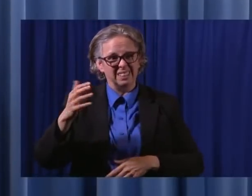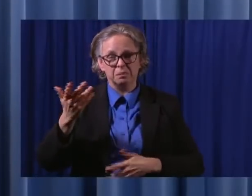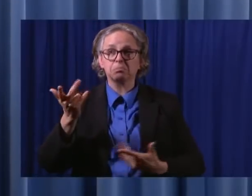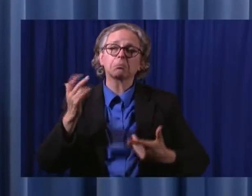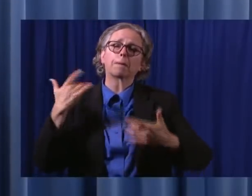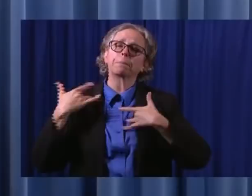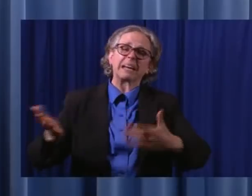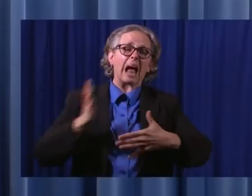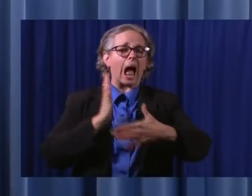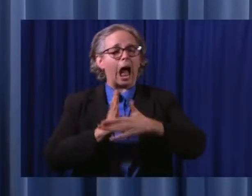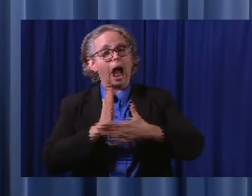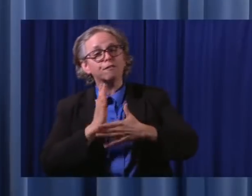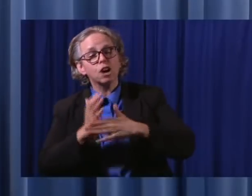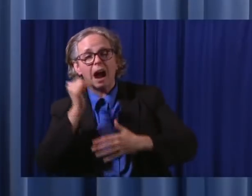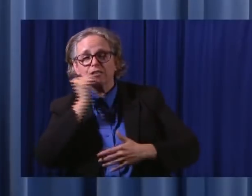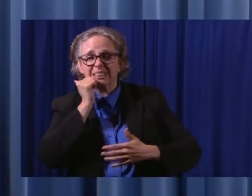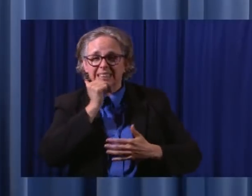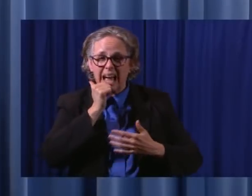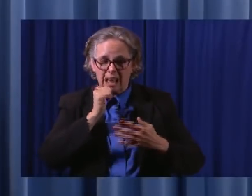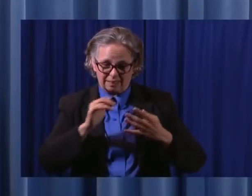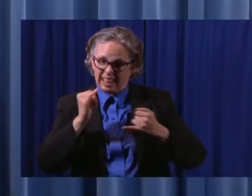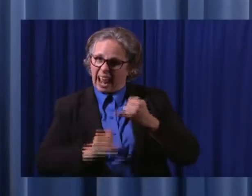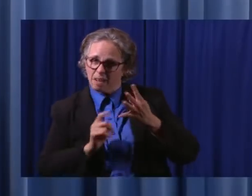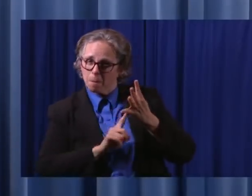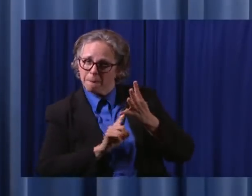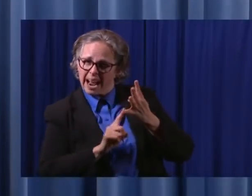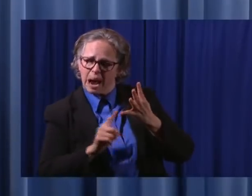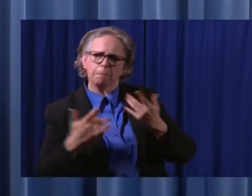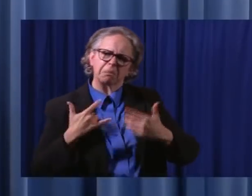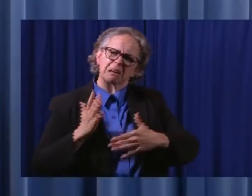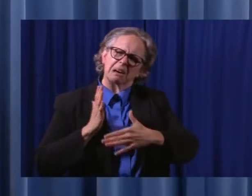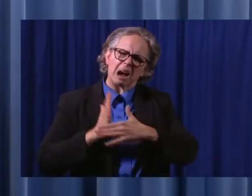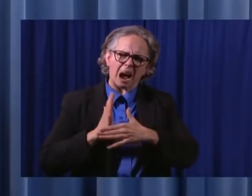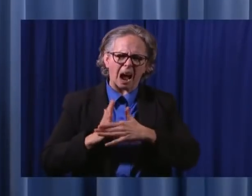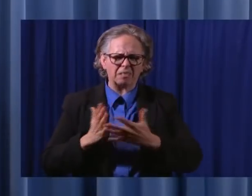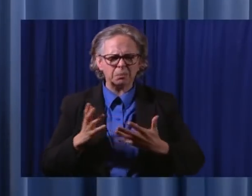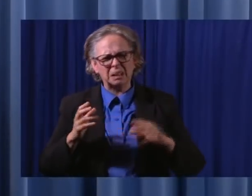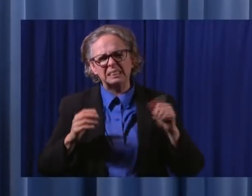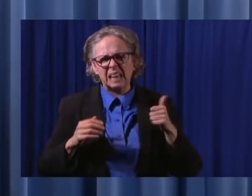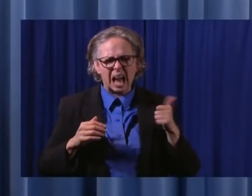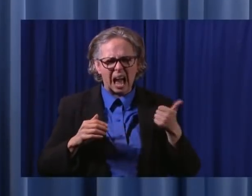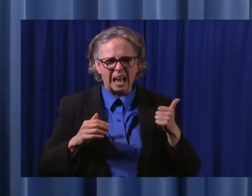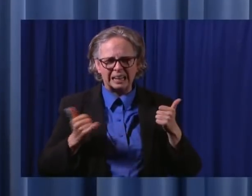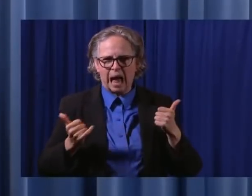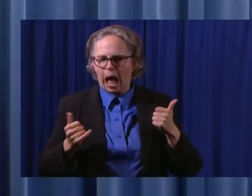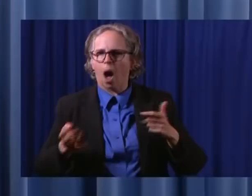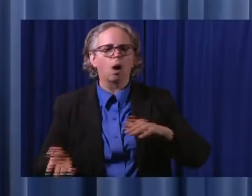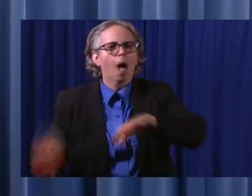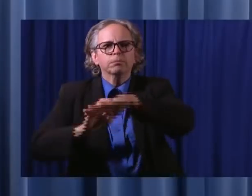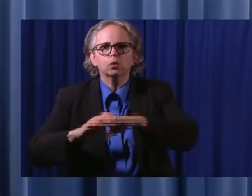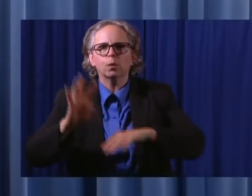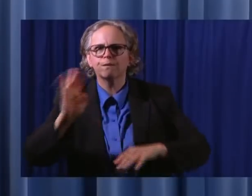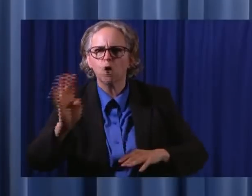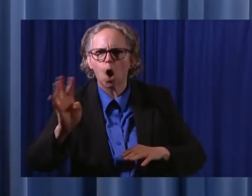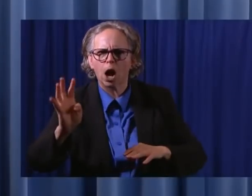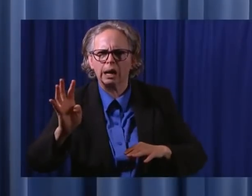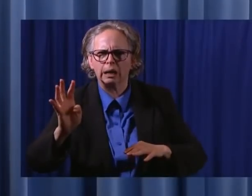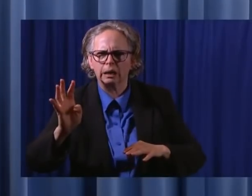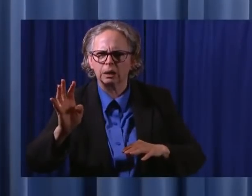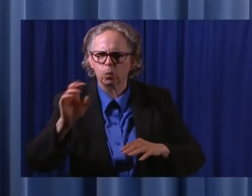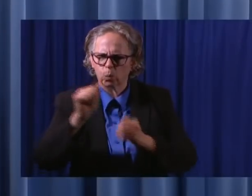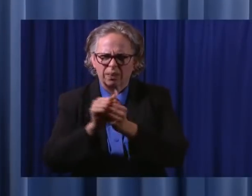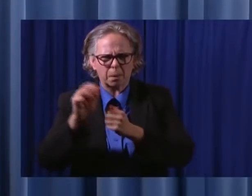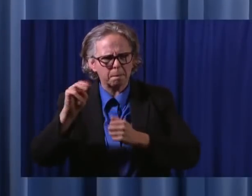the end of May to about 40 cases a day in the most recent week. The community is also experiencing